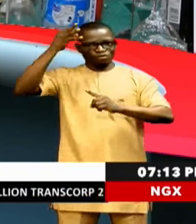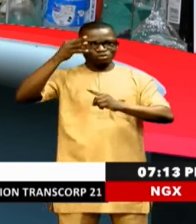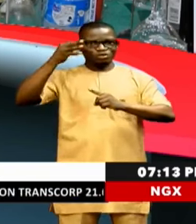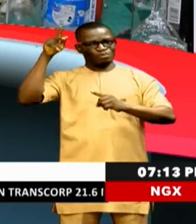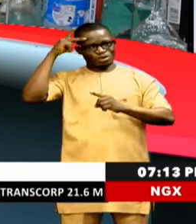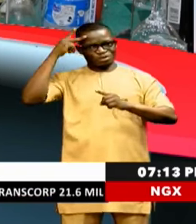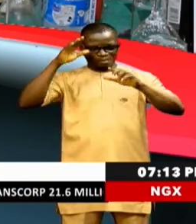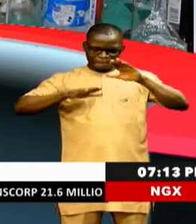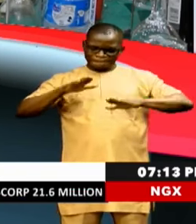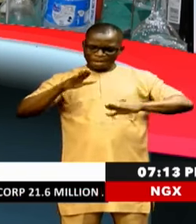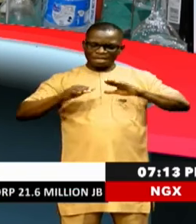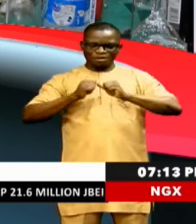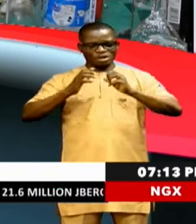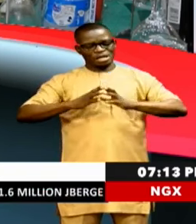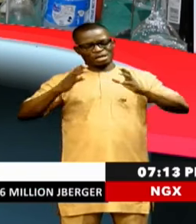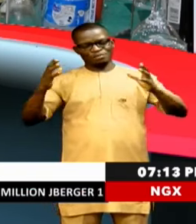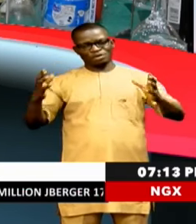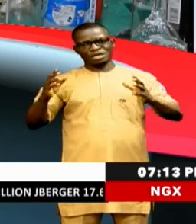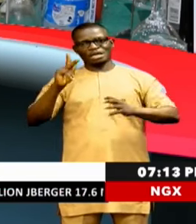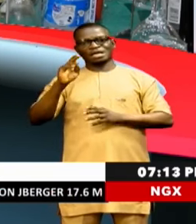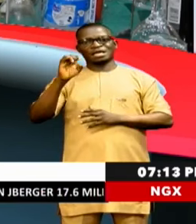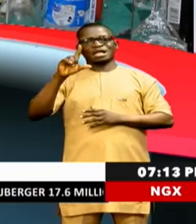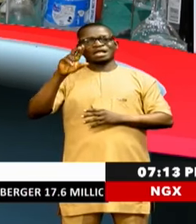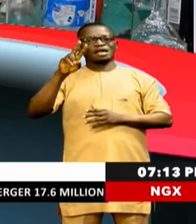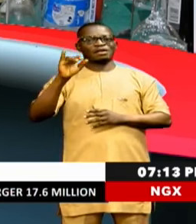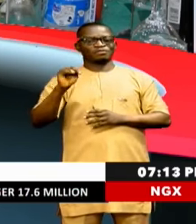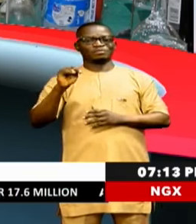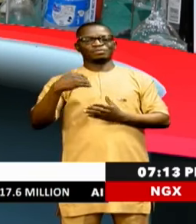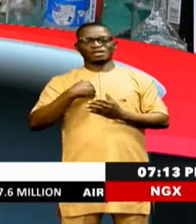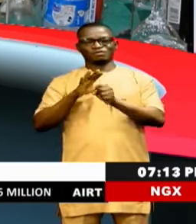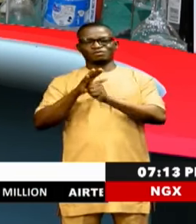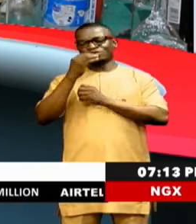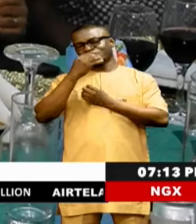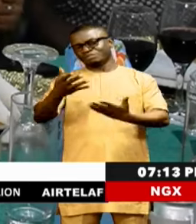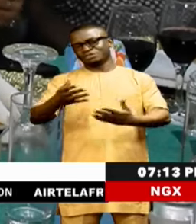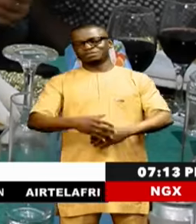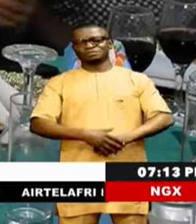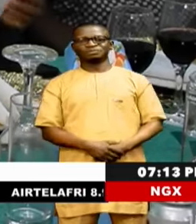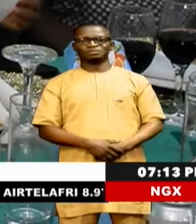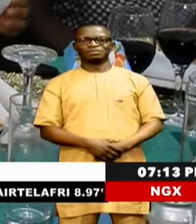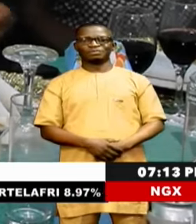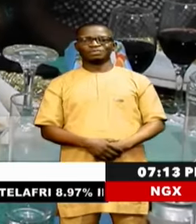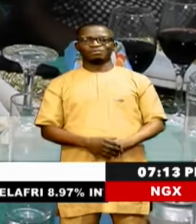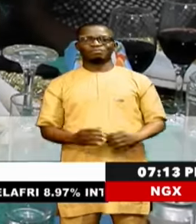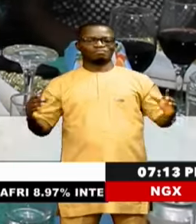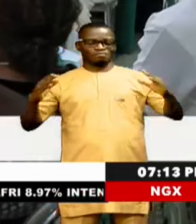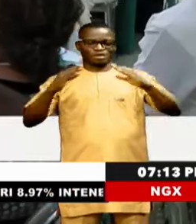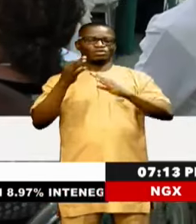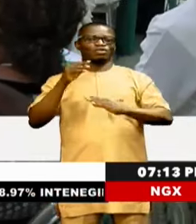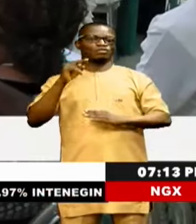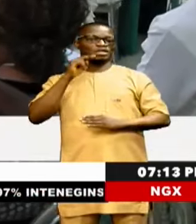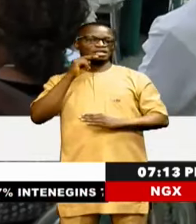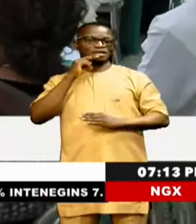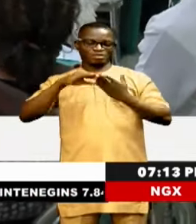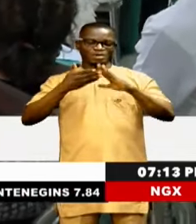stability and prosperity. Kelvin Ehunwahi reports. It was a gathering of Nigerian community